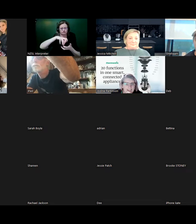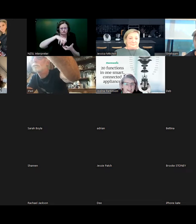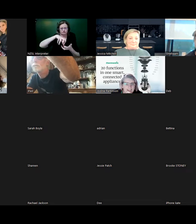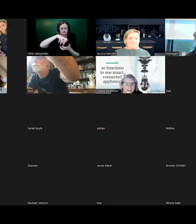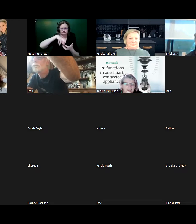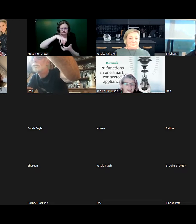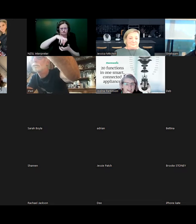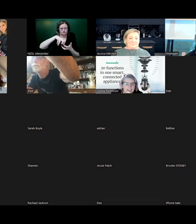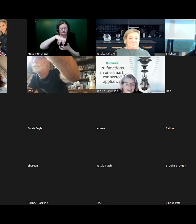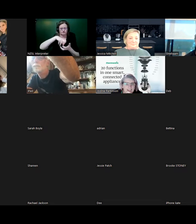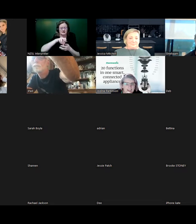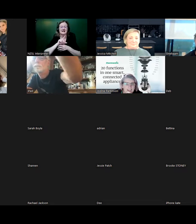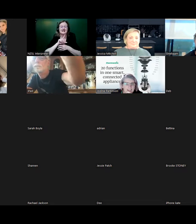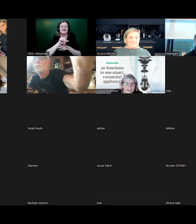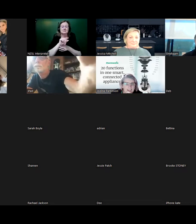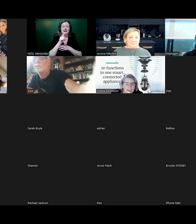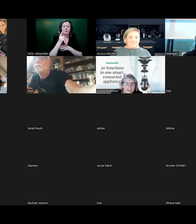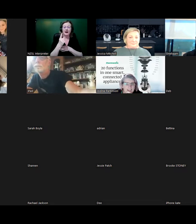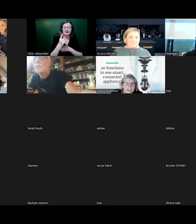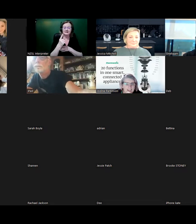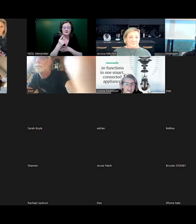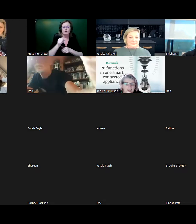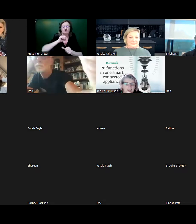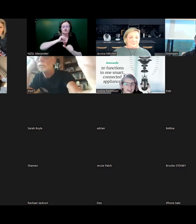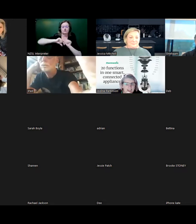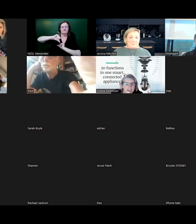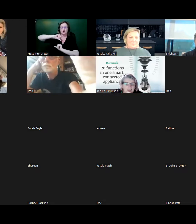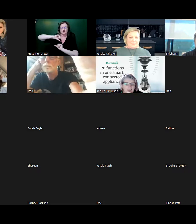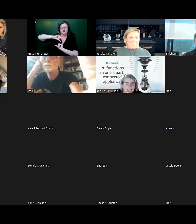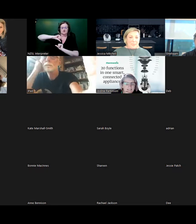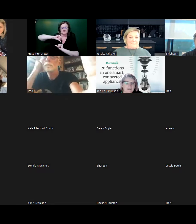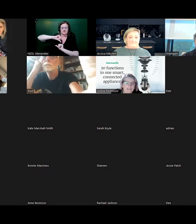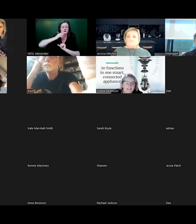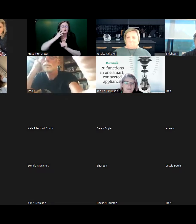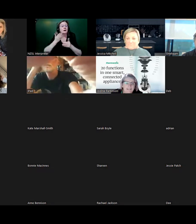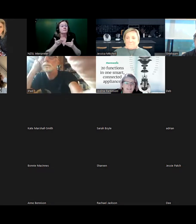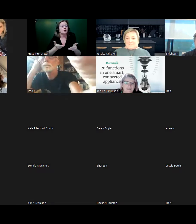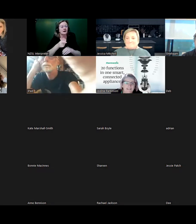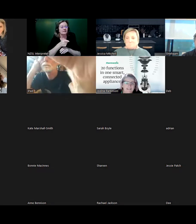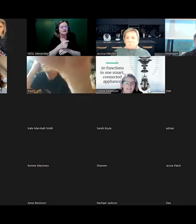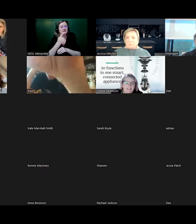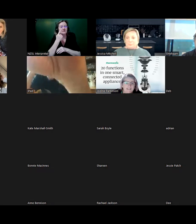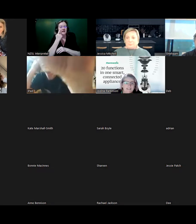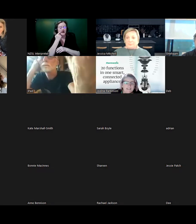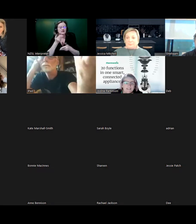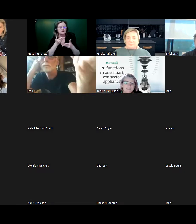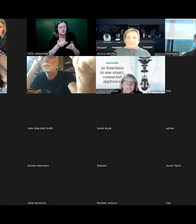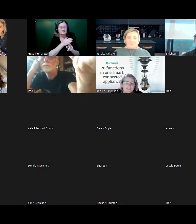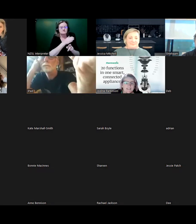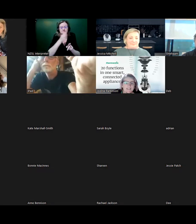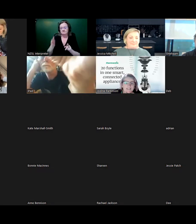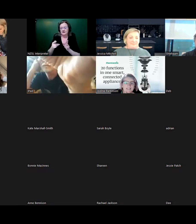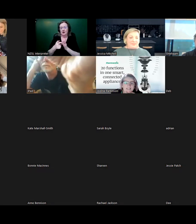onions on speed 1 on reverse. So while I'm cooking this, while the onions are cooking, we're going to go over to